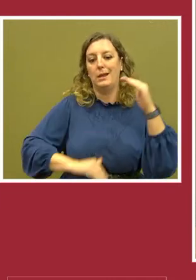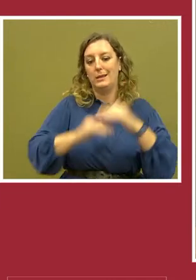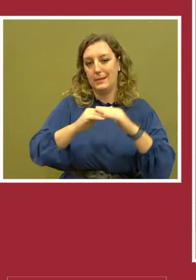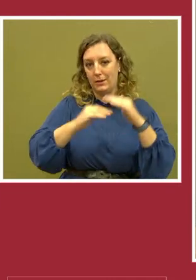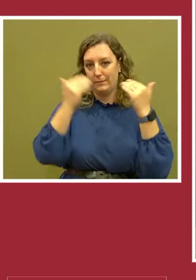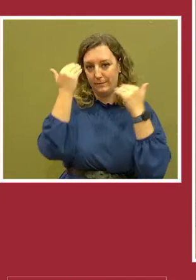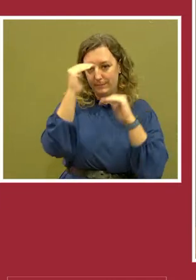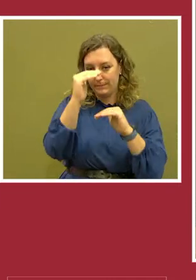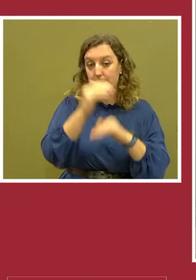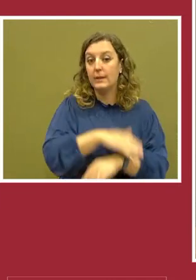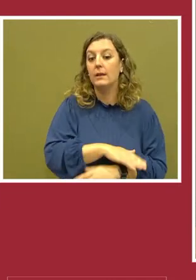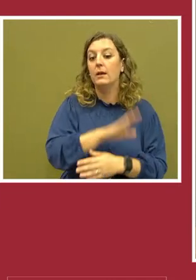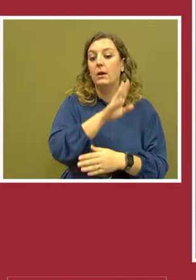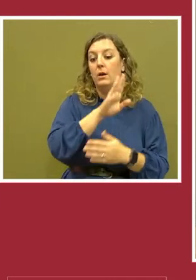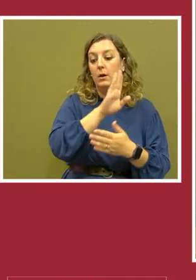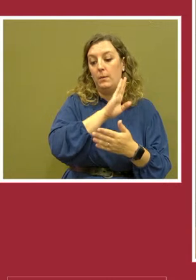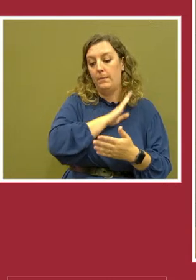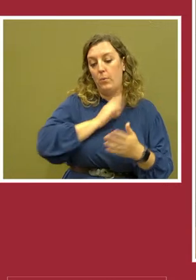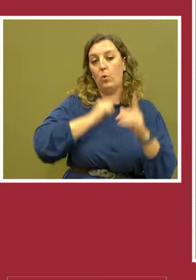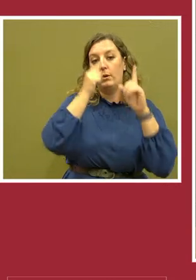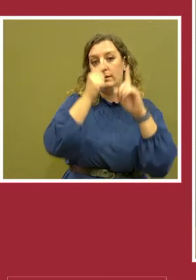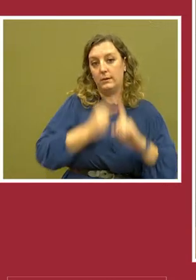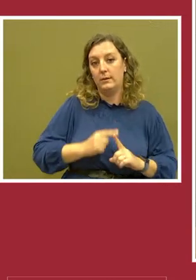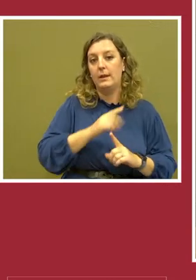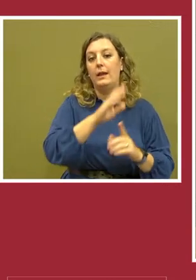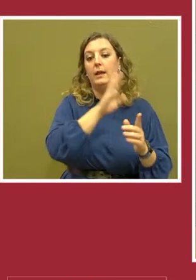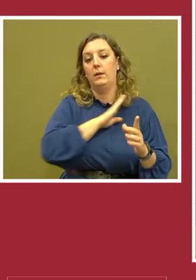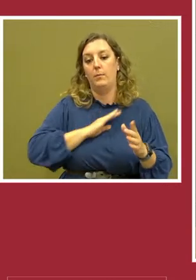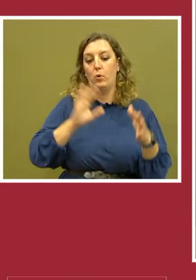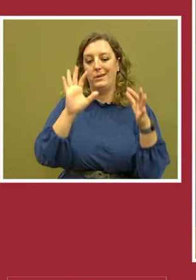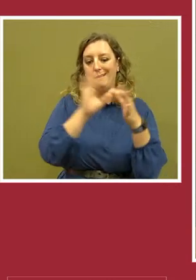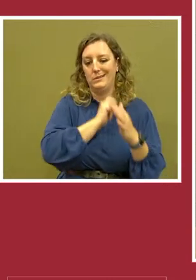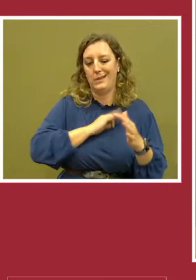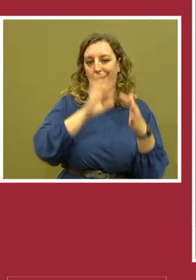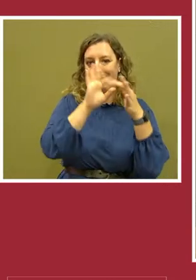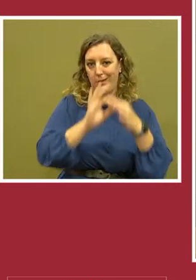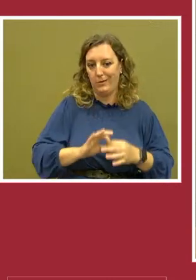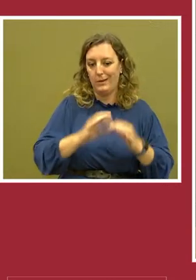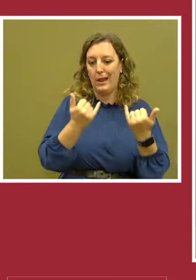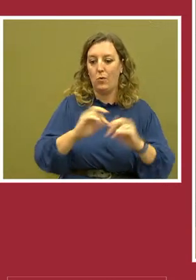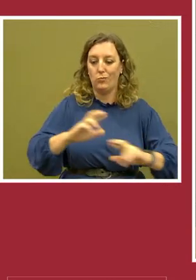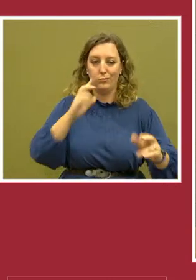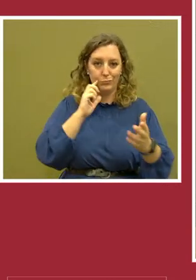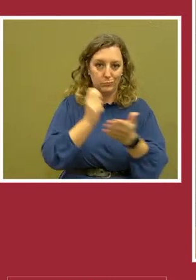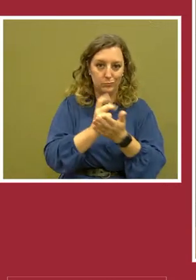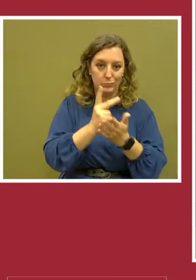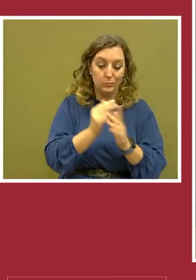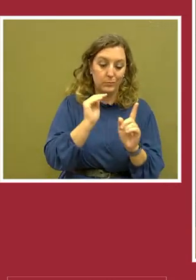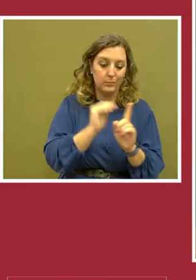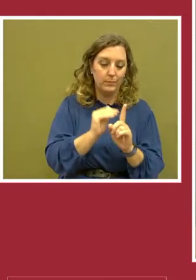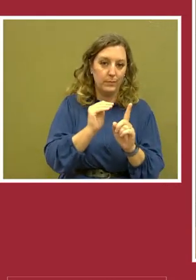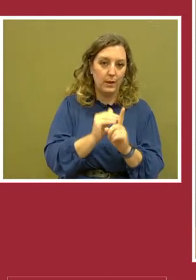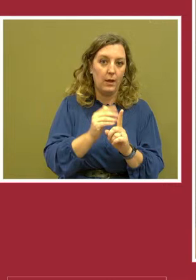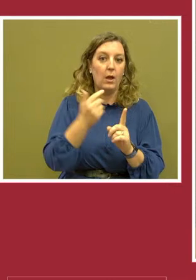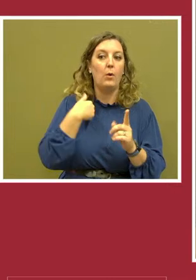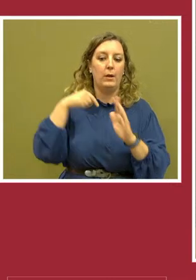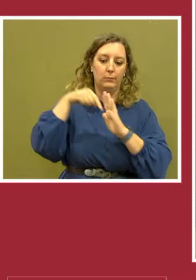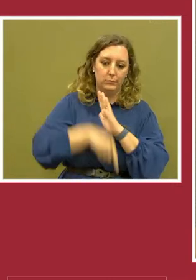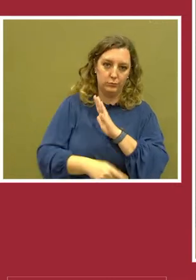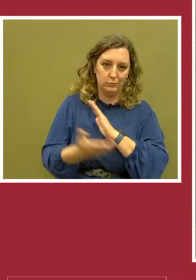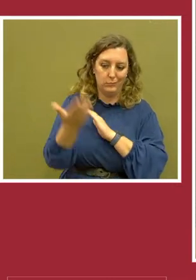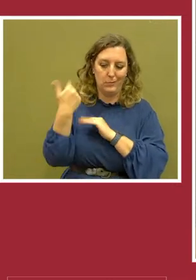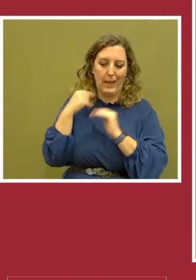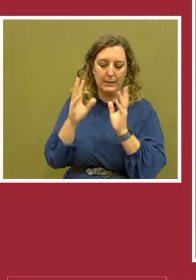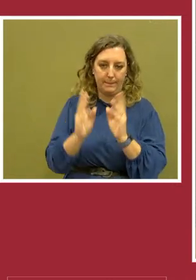limitation, board ends, and board staff linkages are before the board for approval. As a reminder, we went into these in depth at our